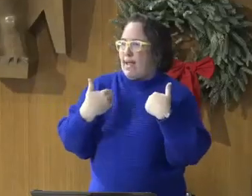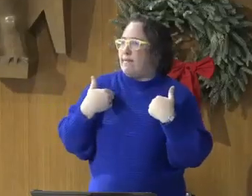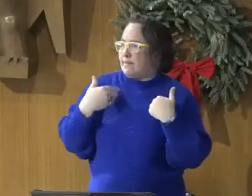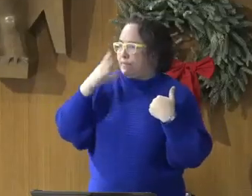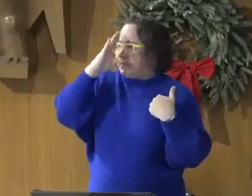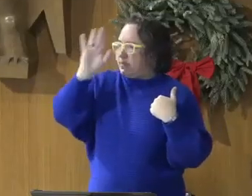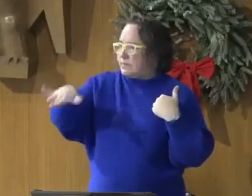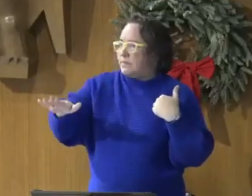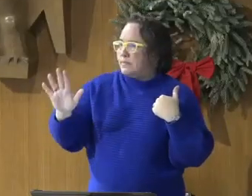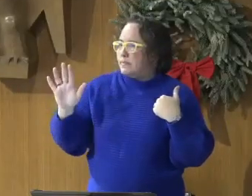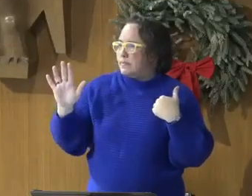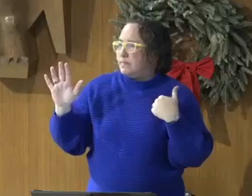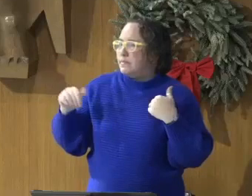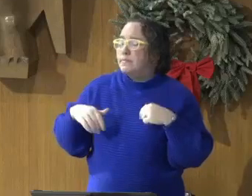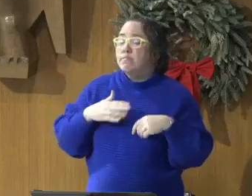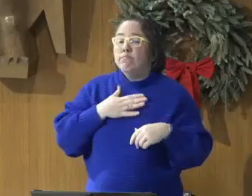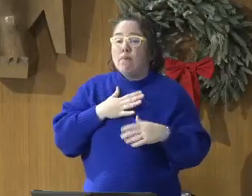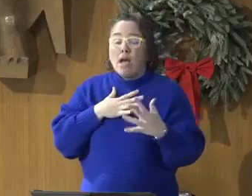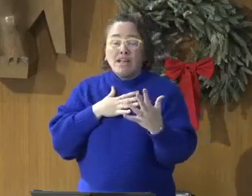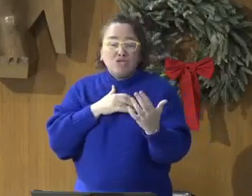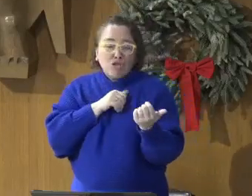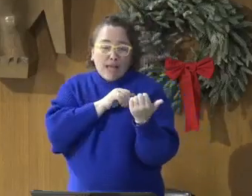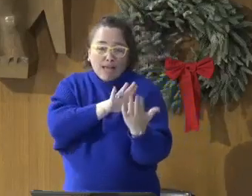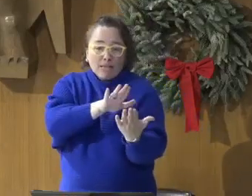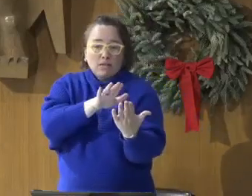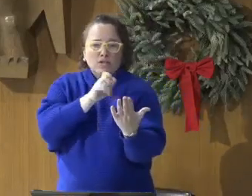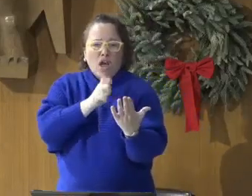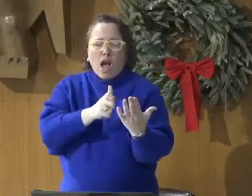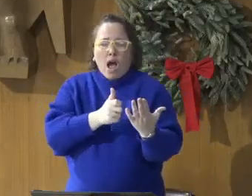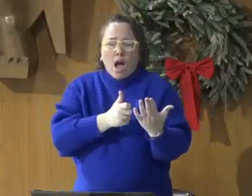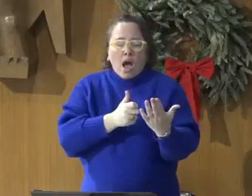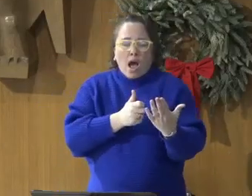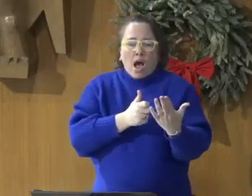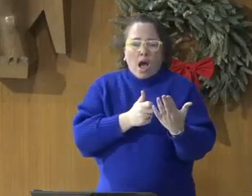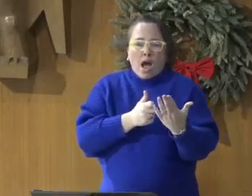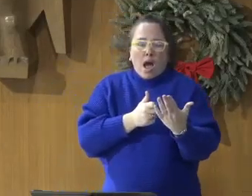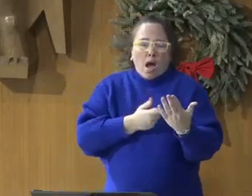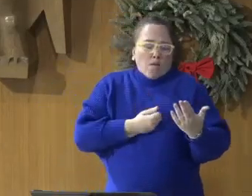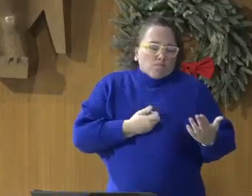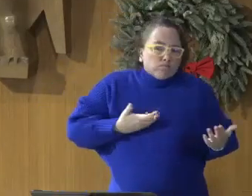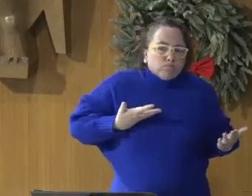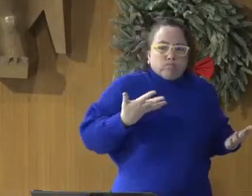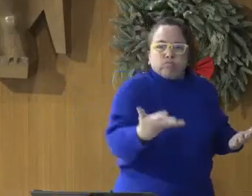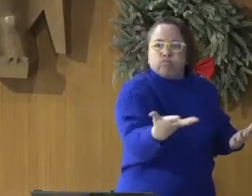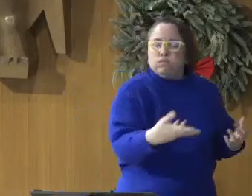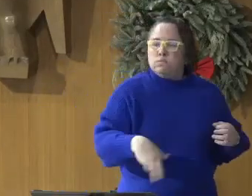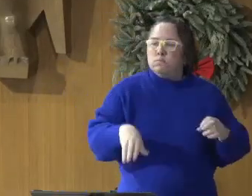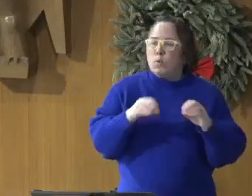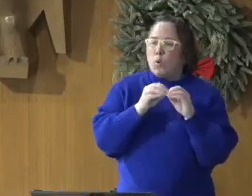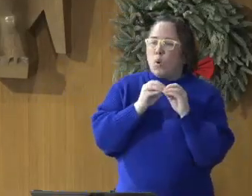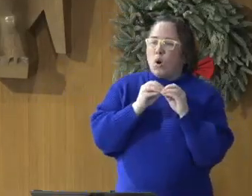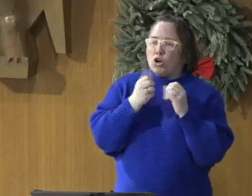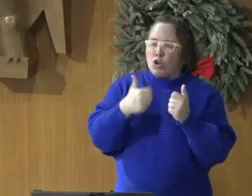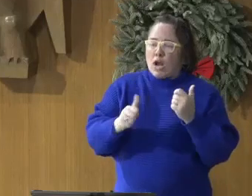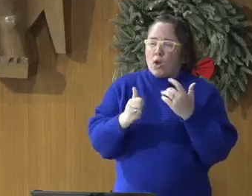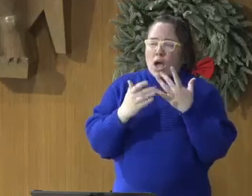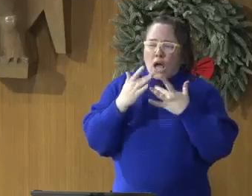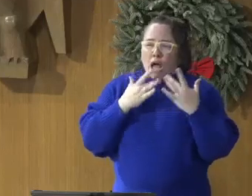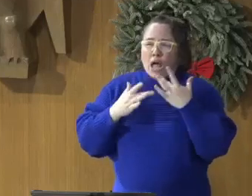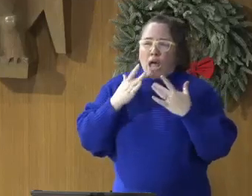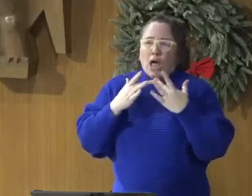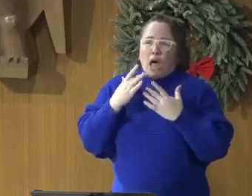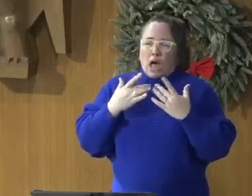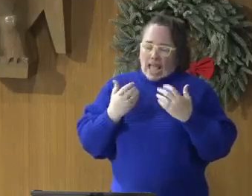My challenge for us is not that we burn ourselves out even more by trying to drain ourselves